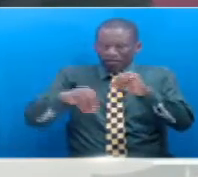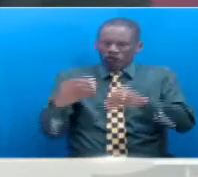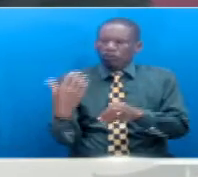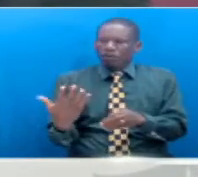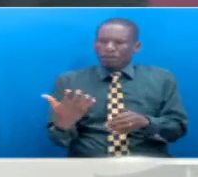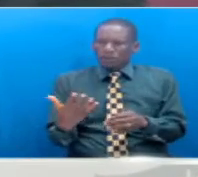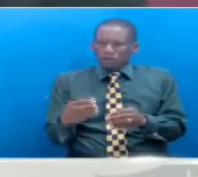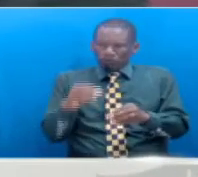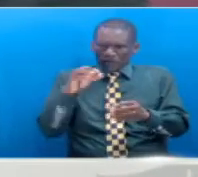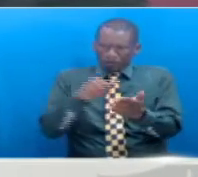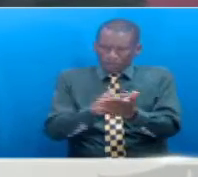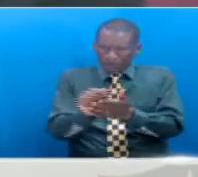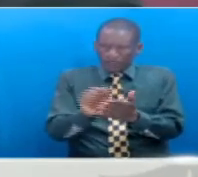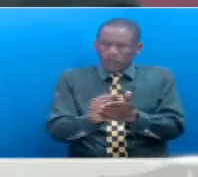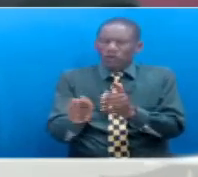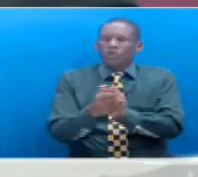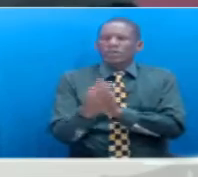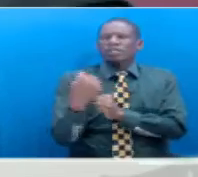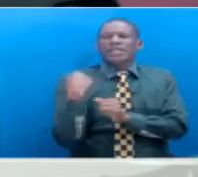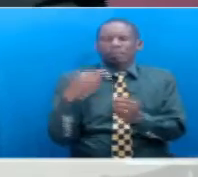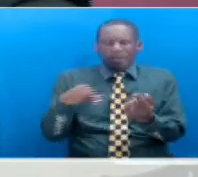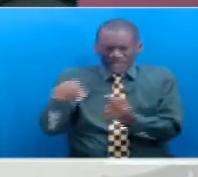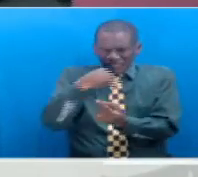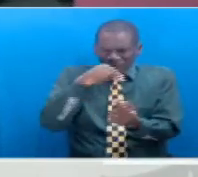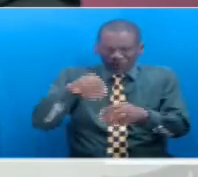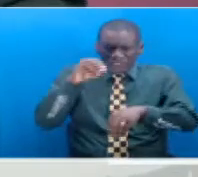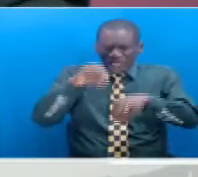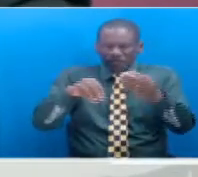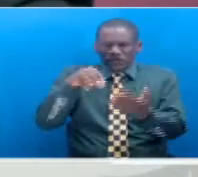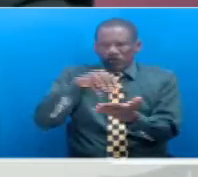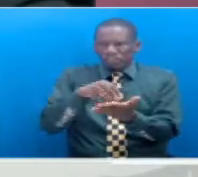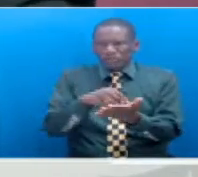in accordance to the numbers in a particular polling station.